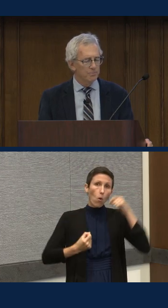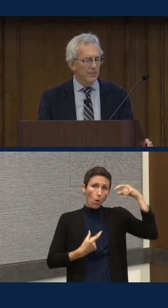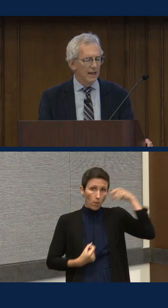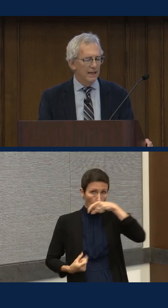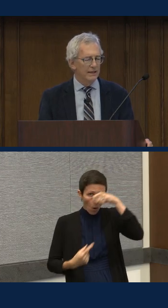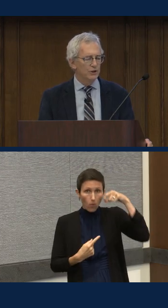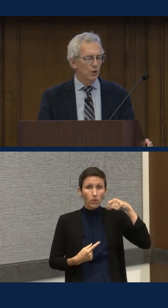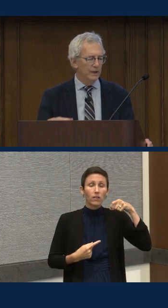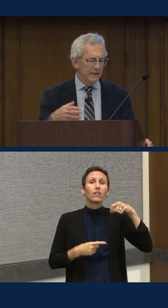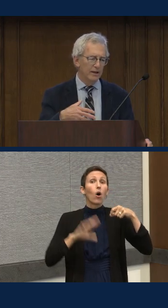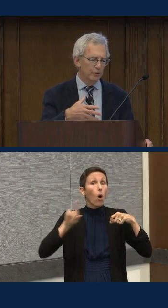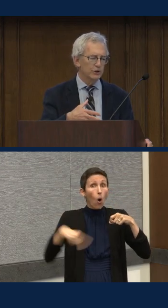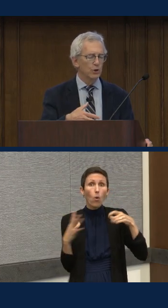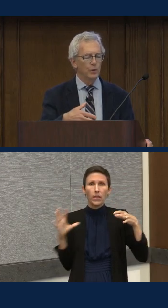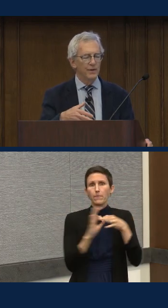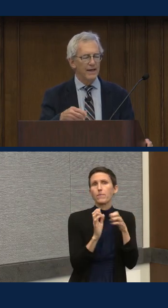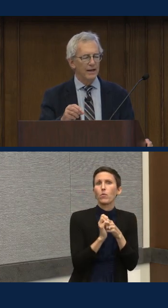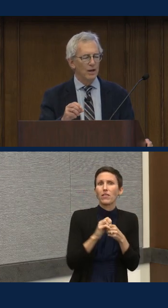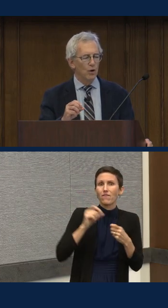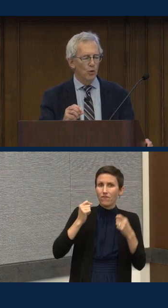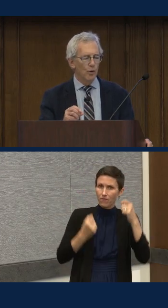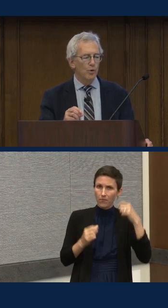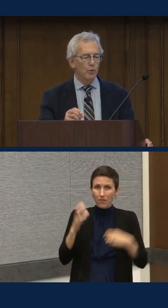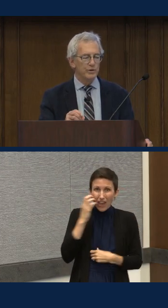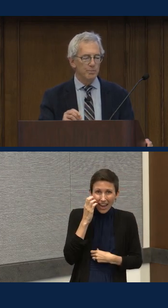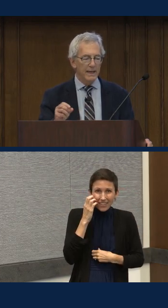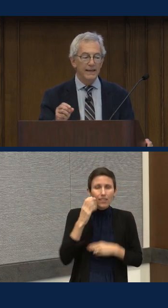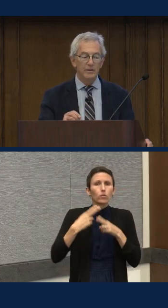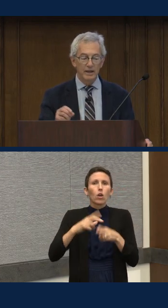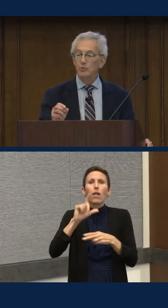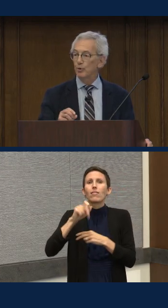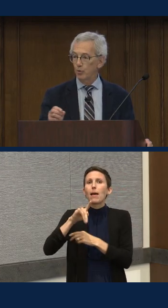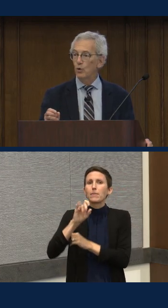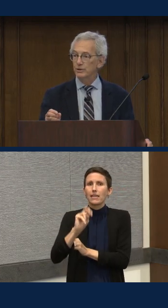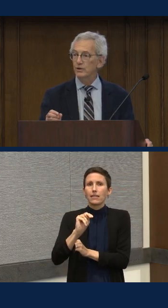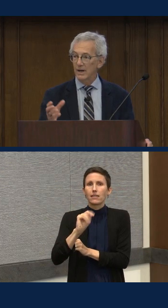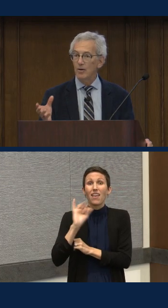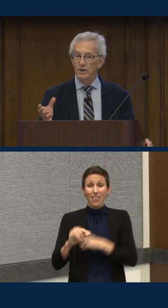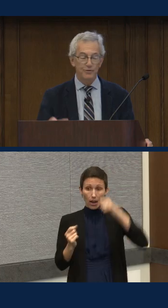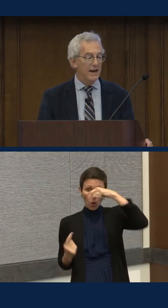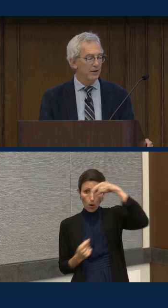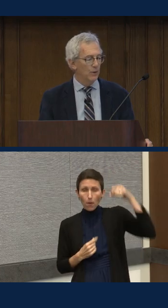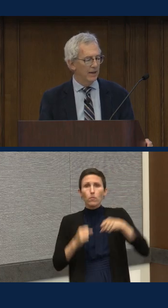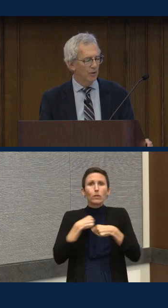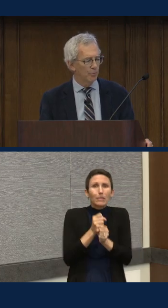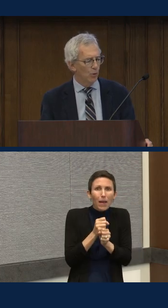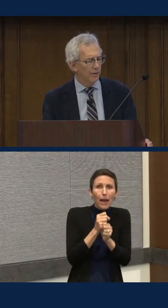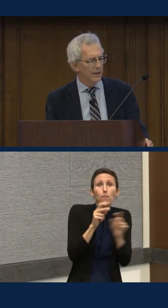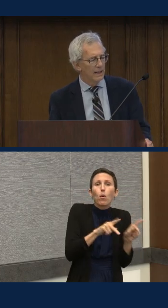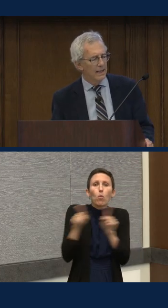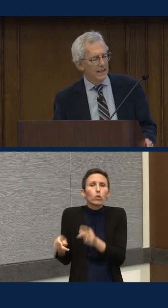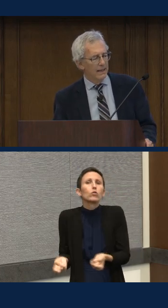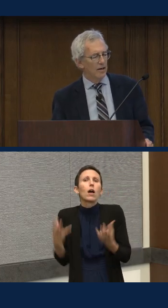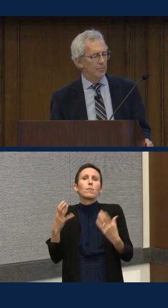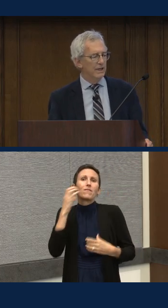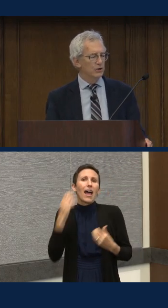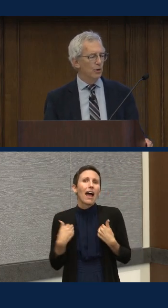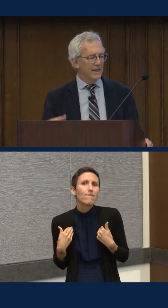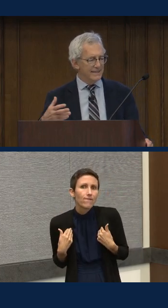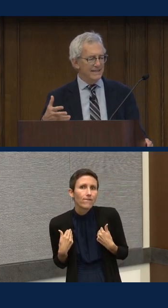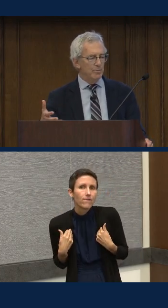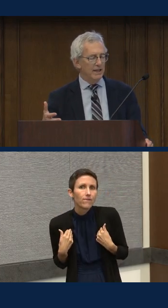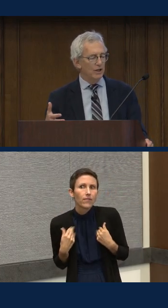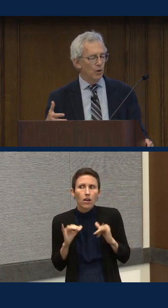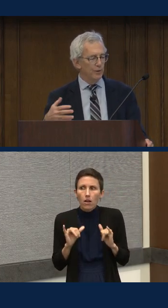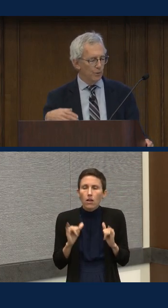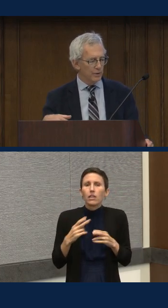leptin. He and others showed that that hormone was made in proportion to how much fat you had on board. He showed